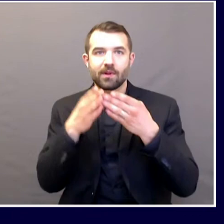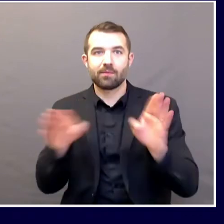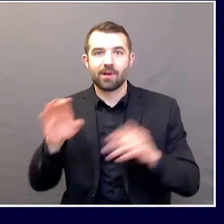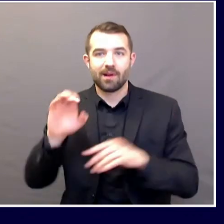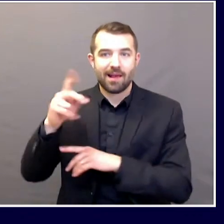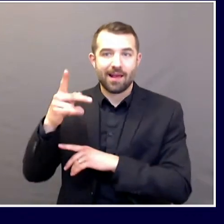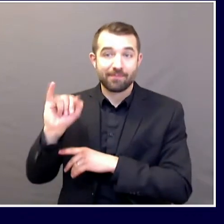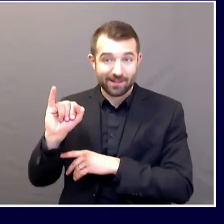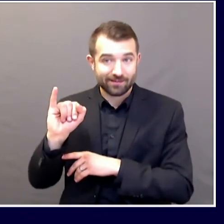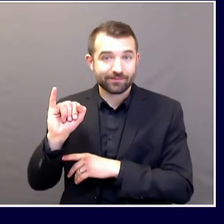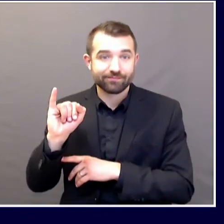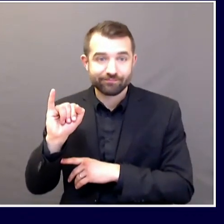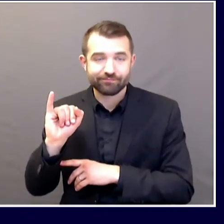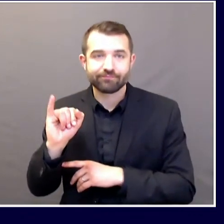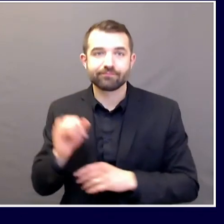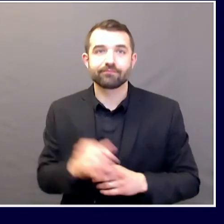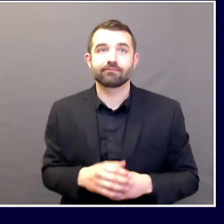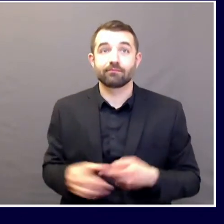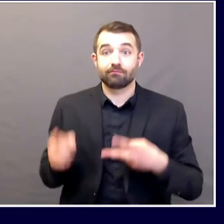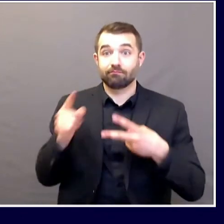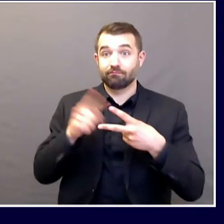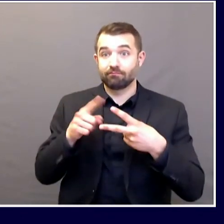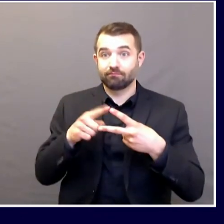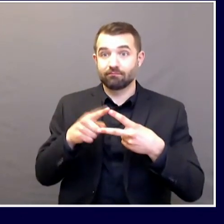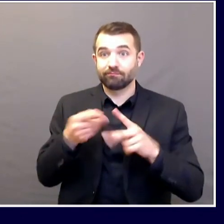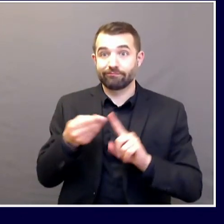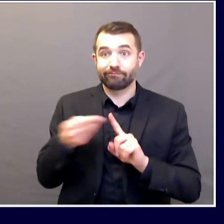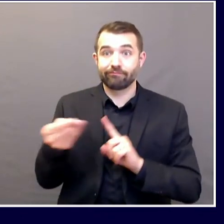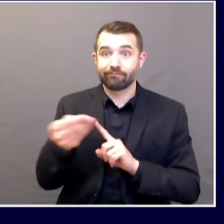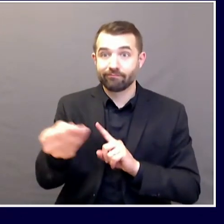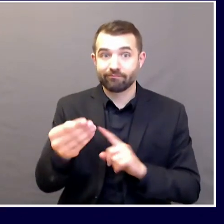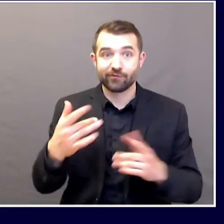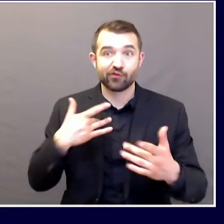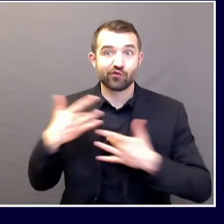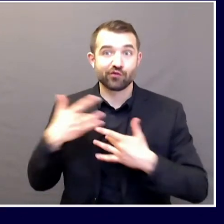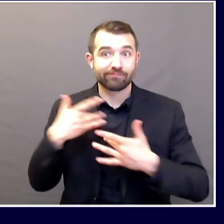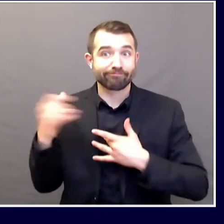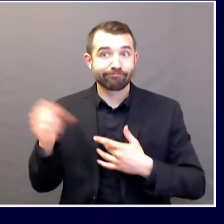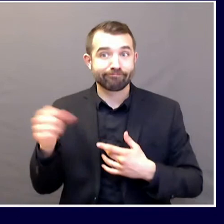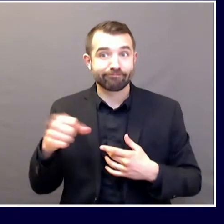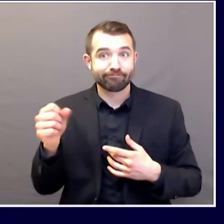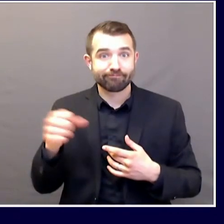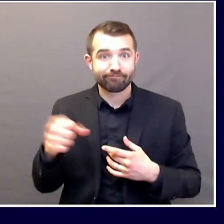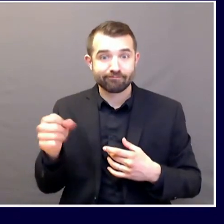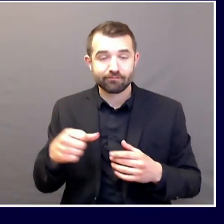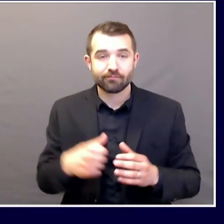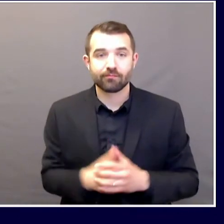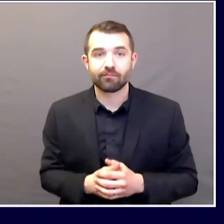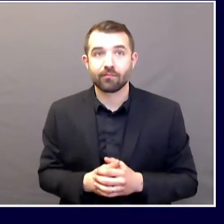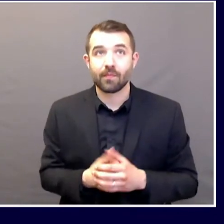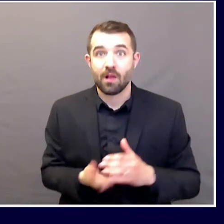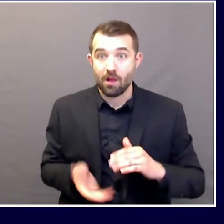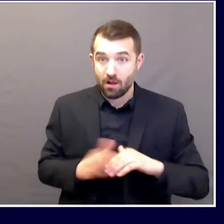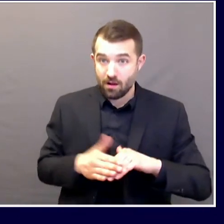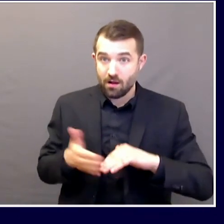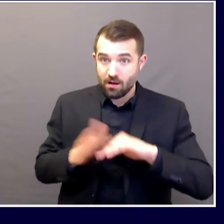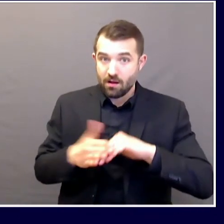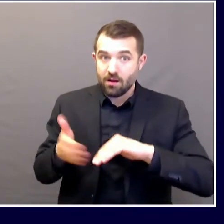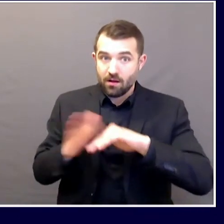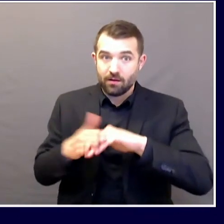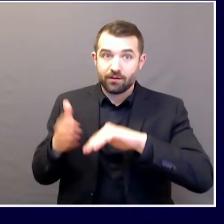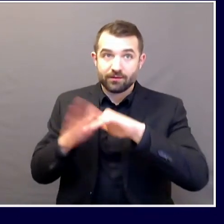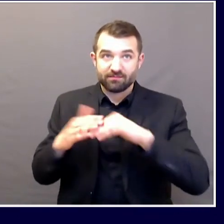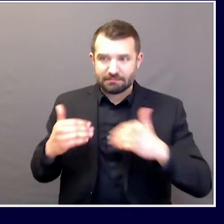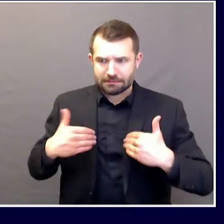are concerned because the increase in cases among younger individuals could be a sign that there is fatigue